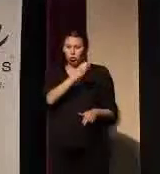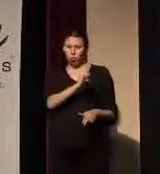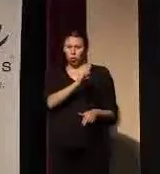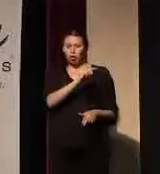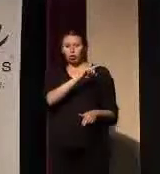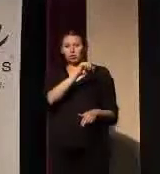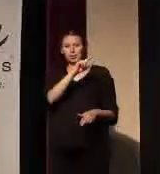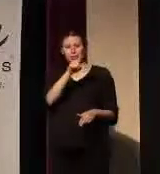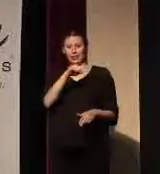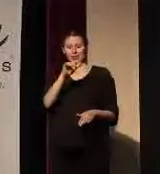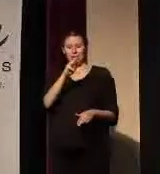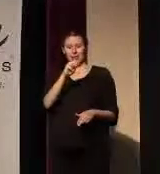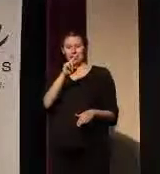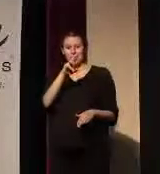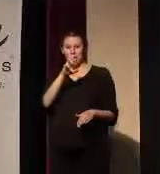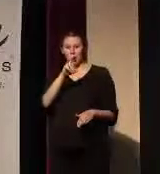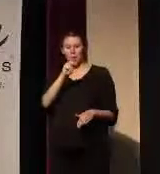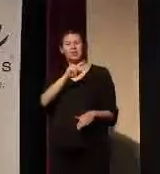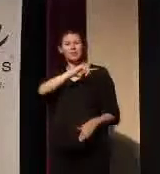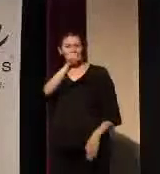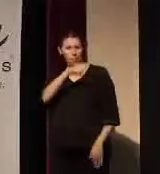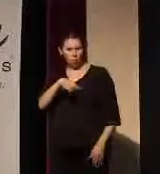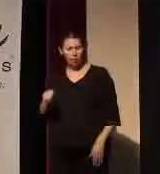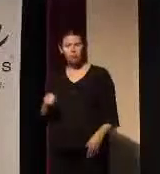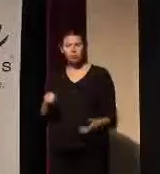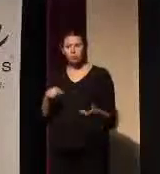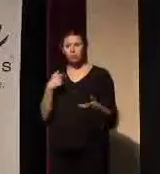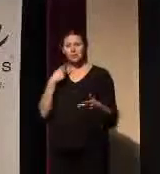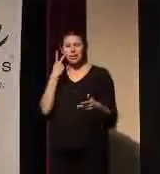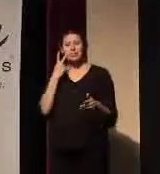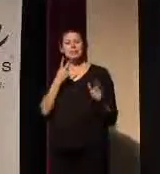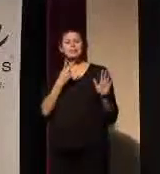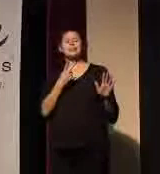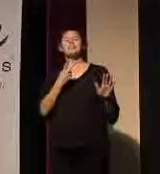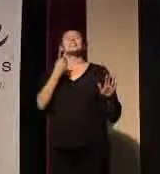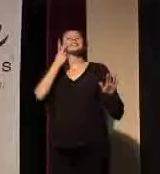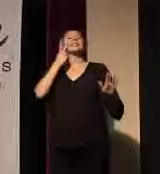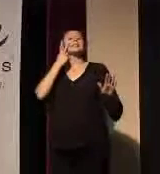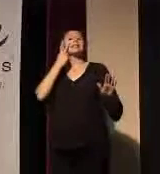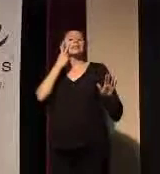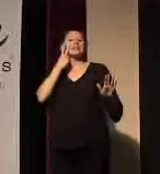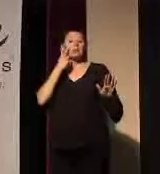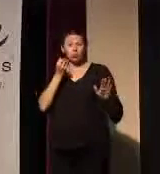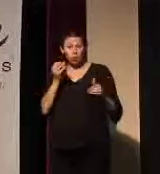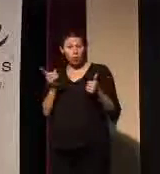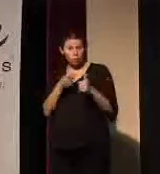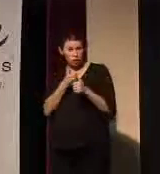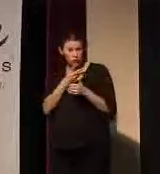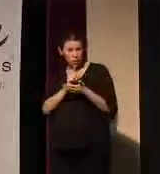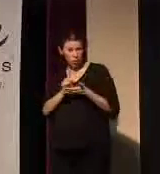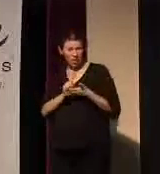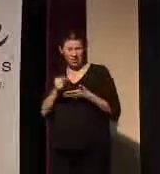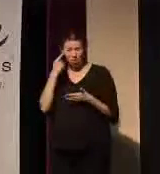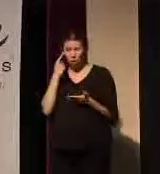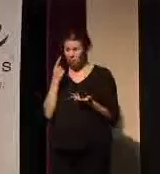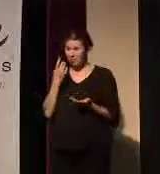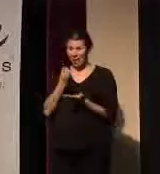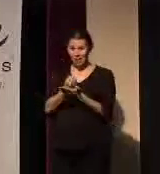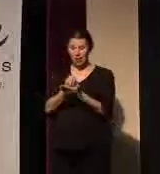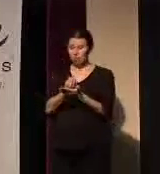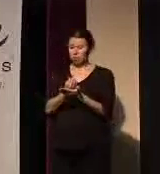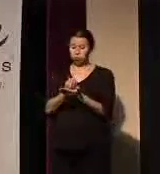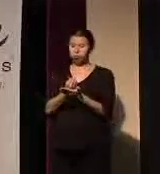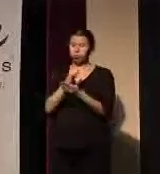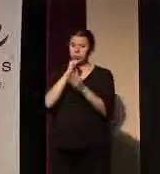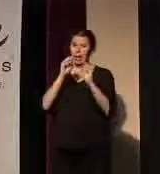see the evidence. Well, initially, in that three-week trial, I thought the evidence was not coming in particularly well for the prosecution. I thought they just didn't really